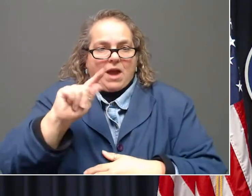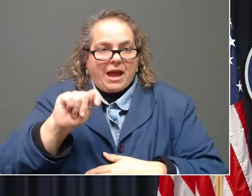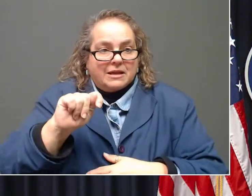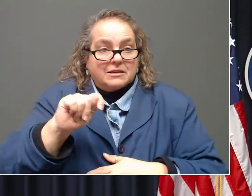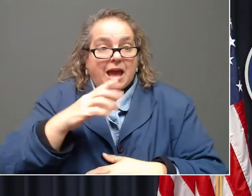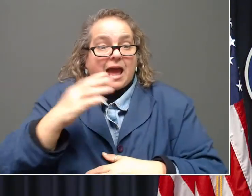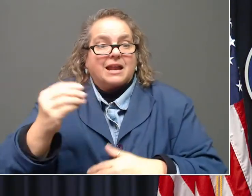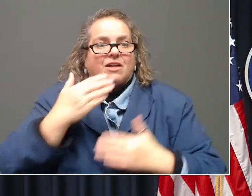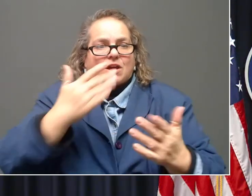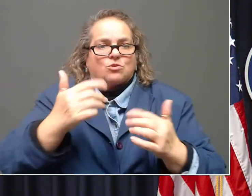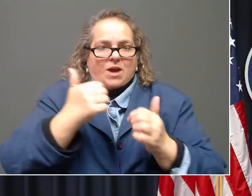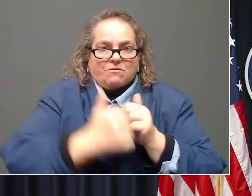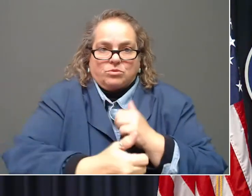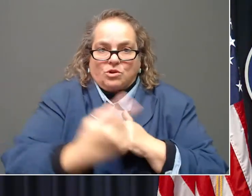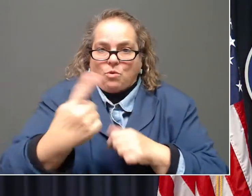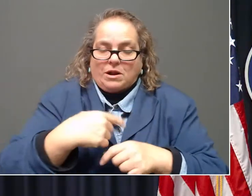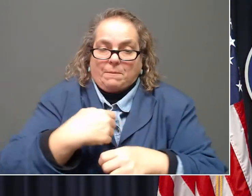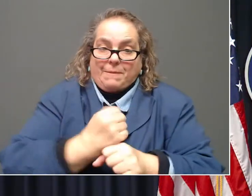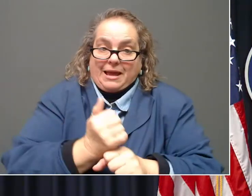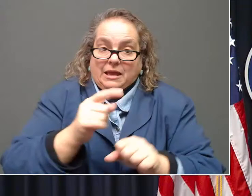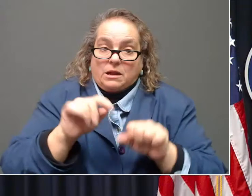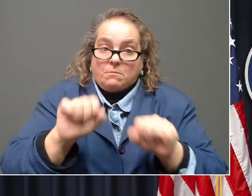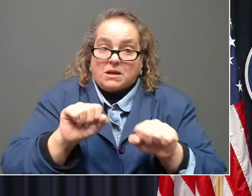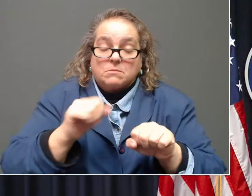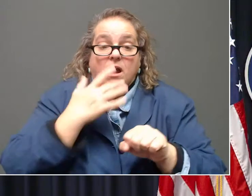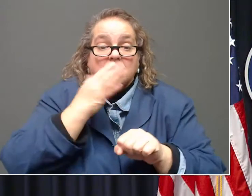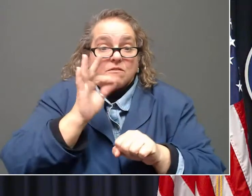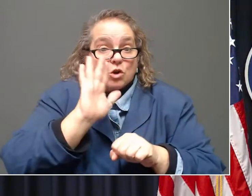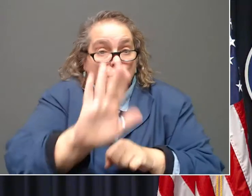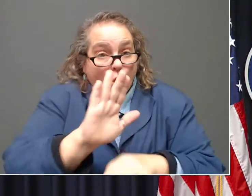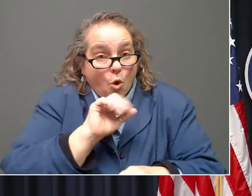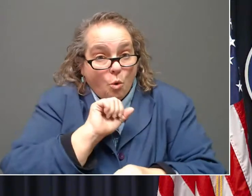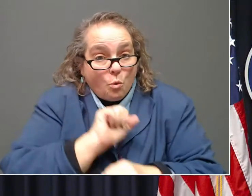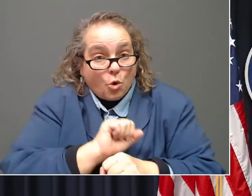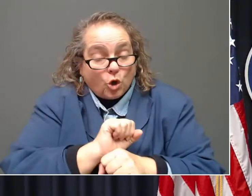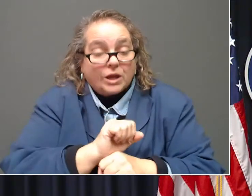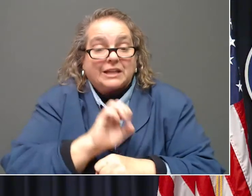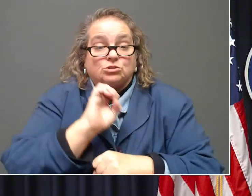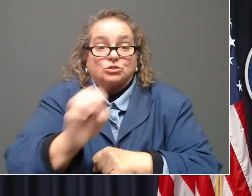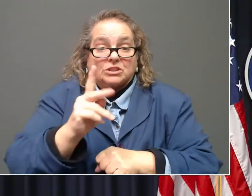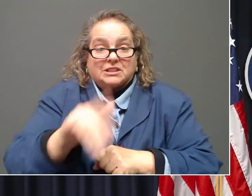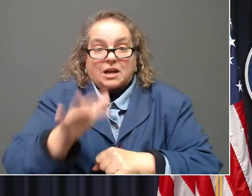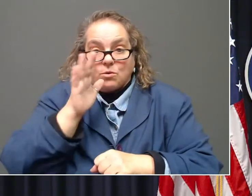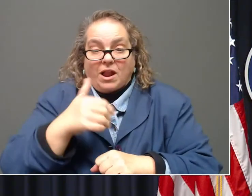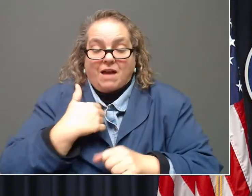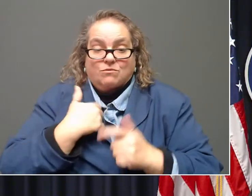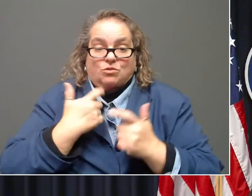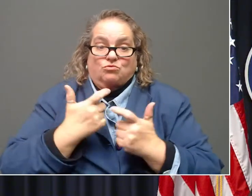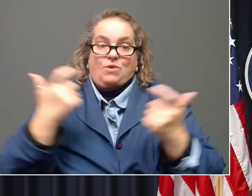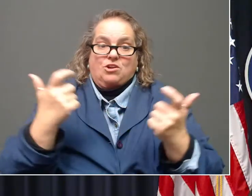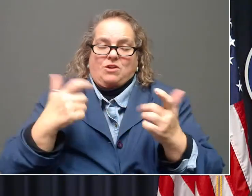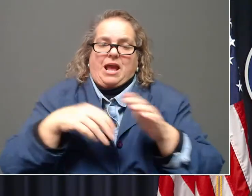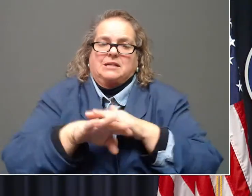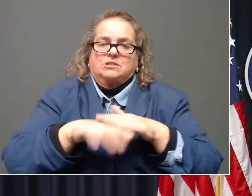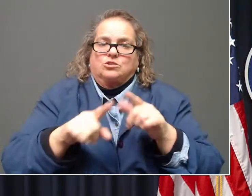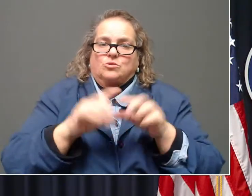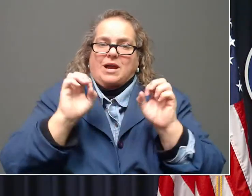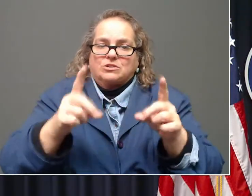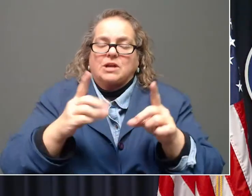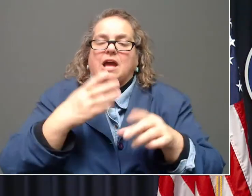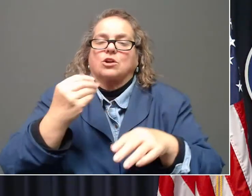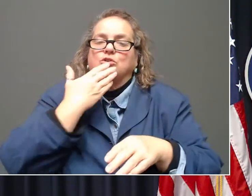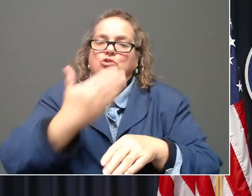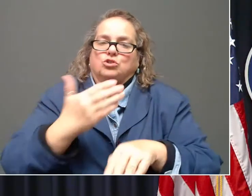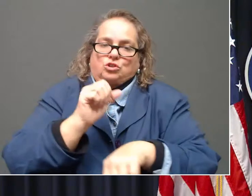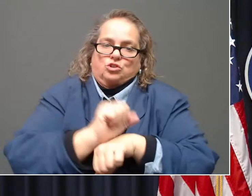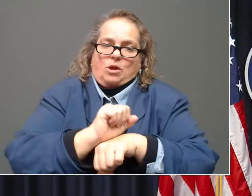possible. Because of your work, Eastern Kentuckians will have greater access to education and good jobs in their communities, both of